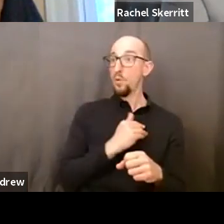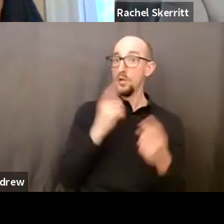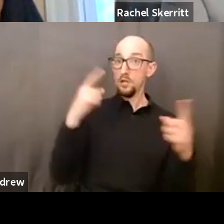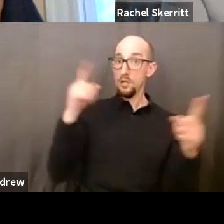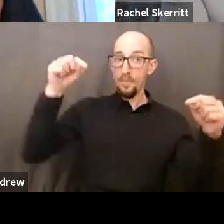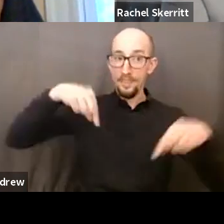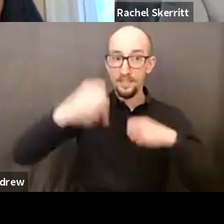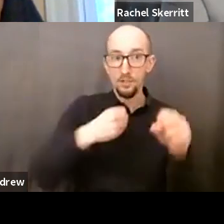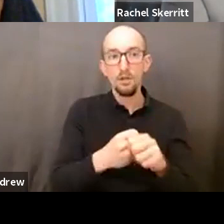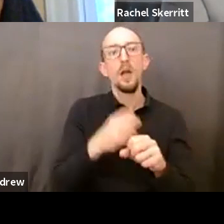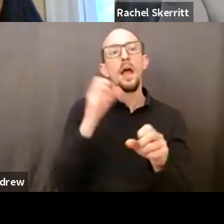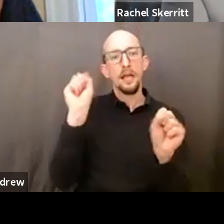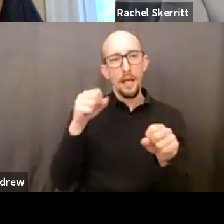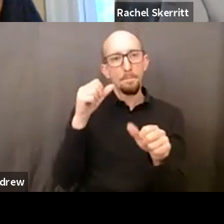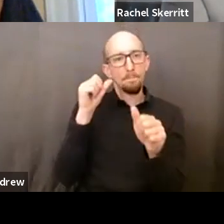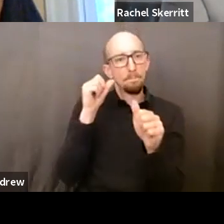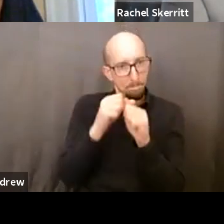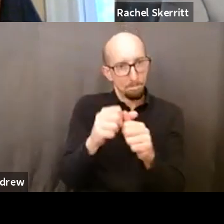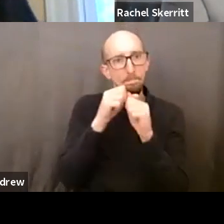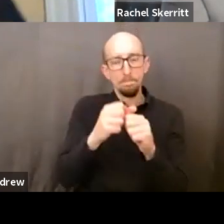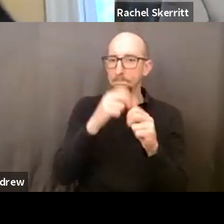is sustained and improved.